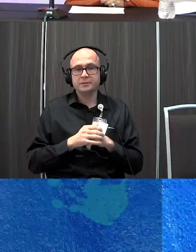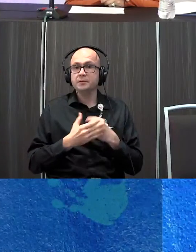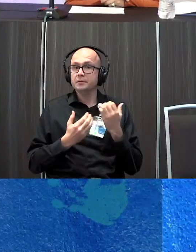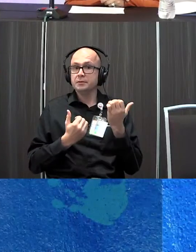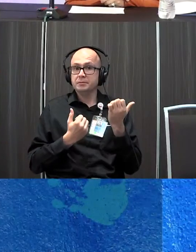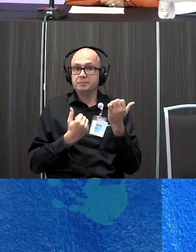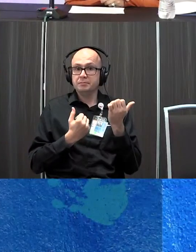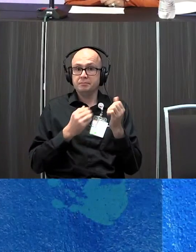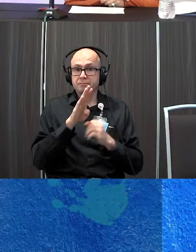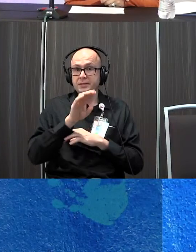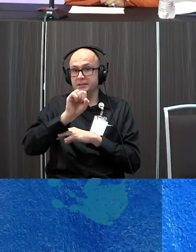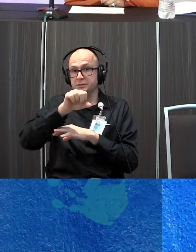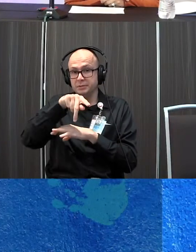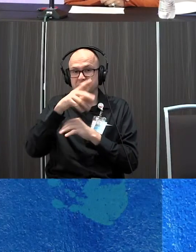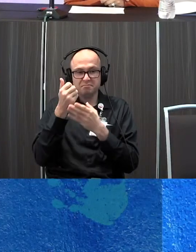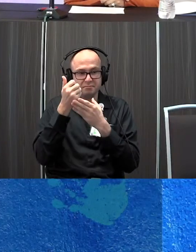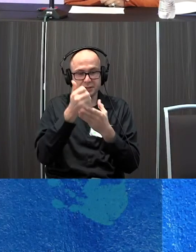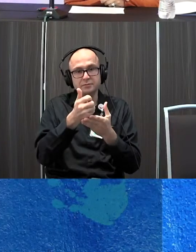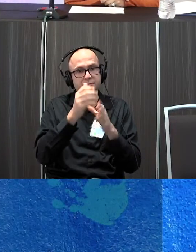plans really, really helpful for Cole.